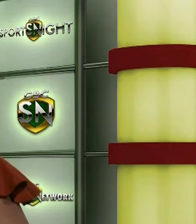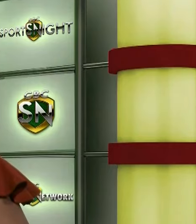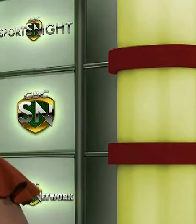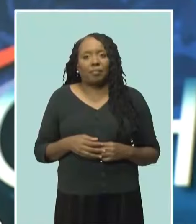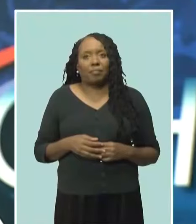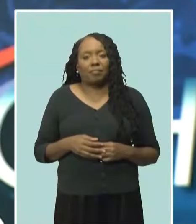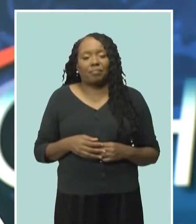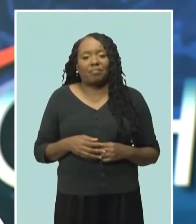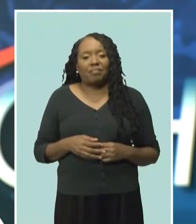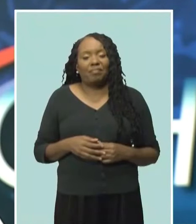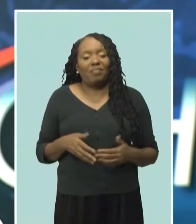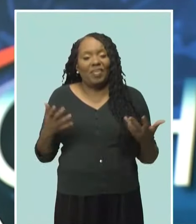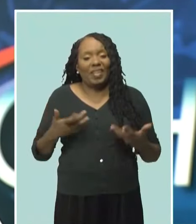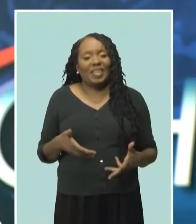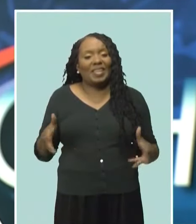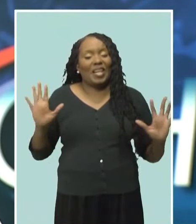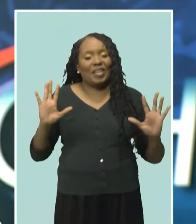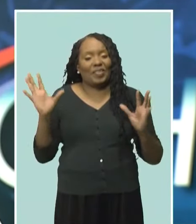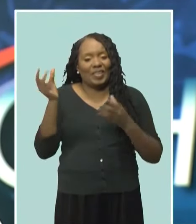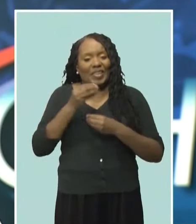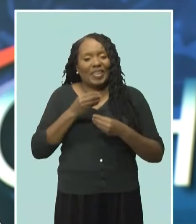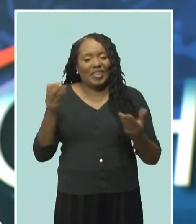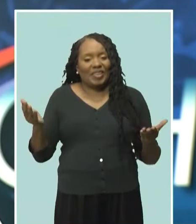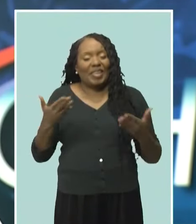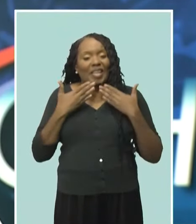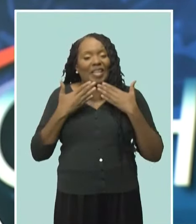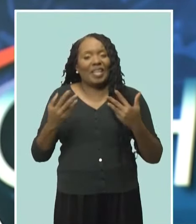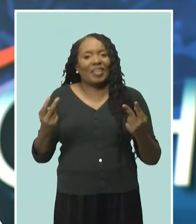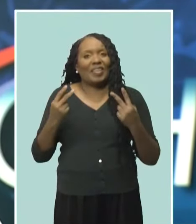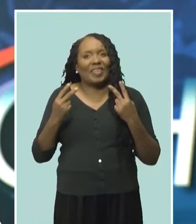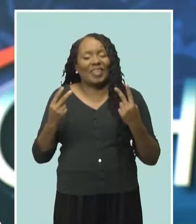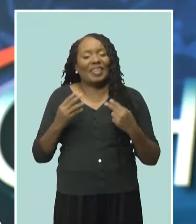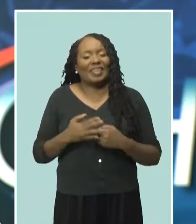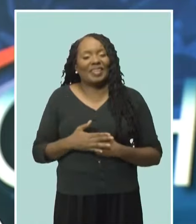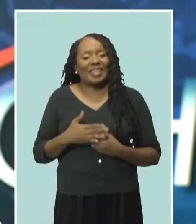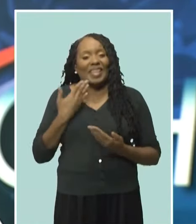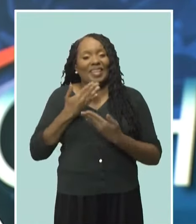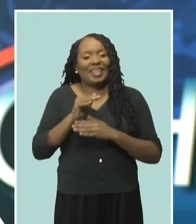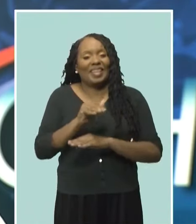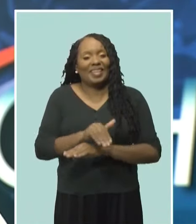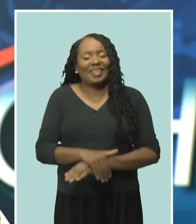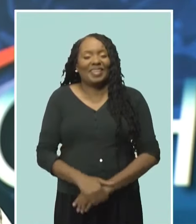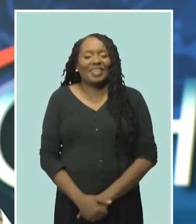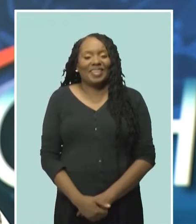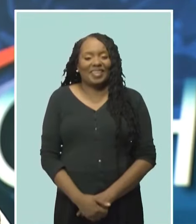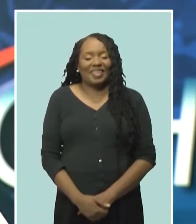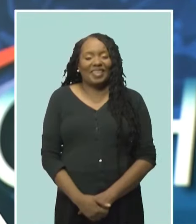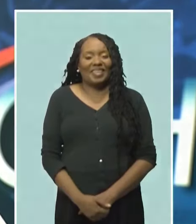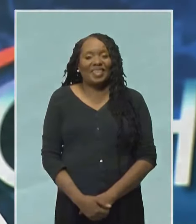George. And that's our news for tonight. Thank you so much for tuning in. Good night.